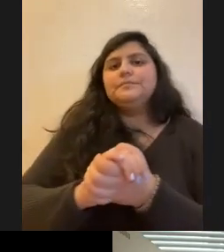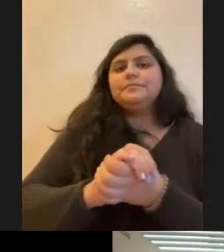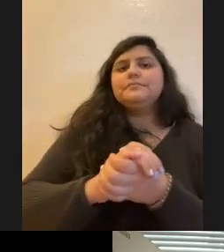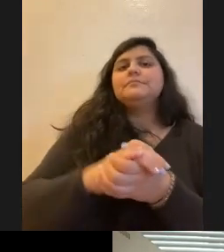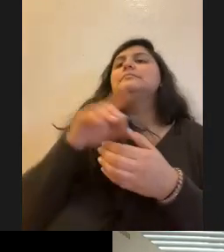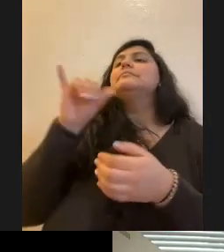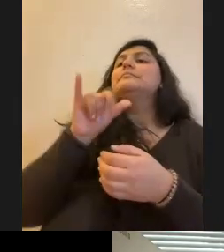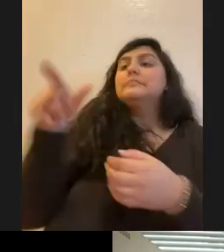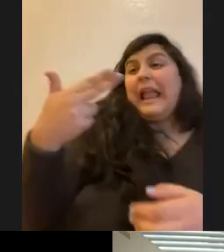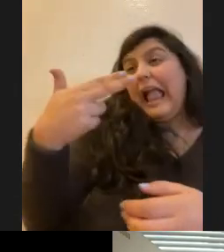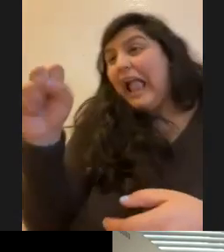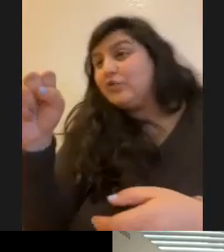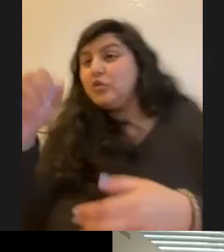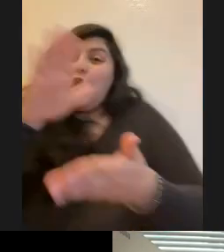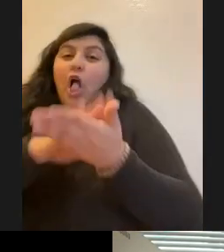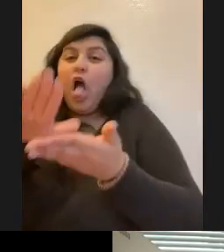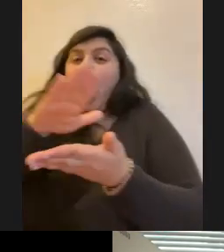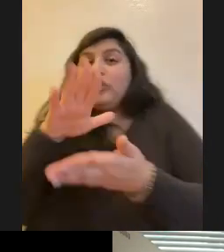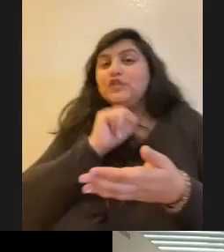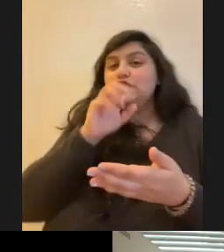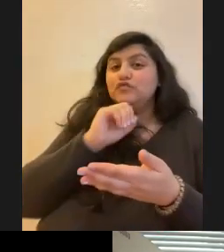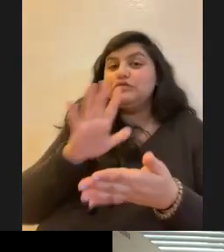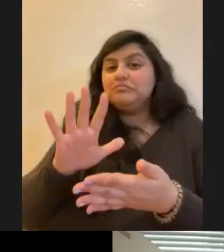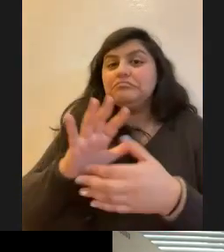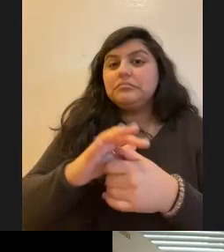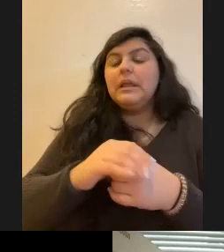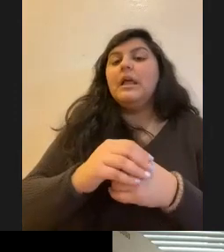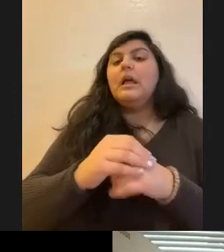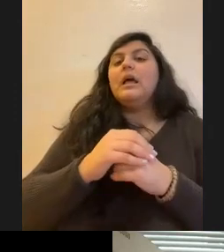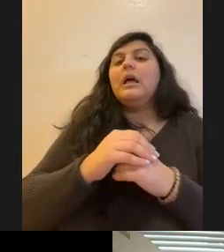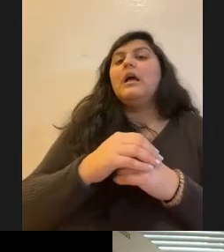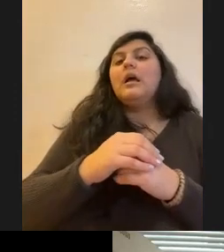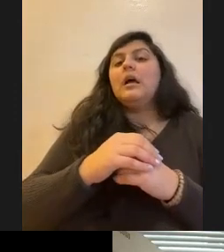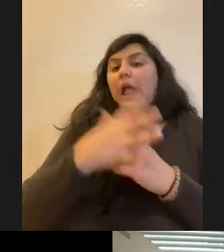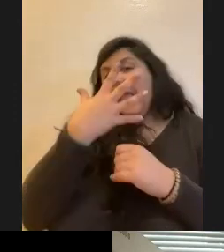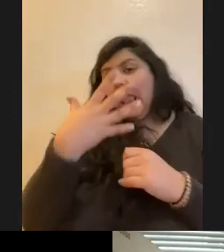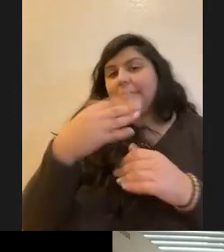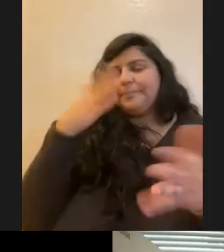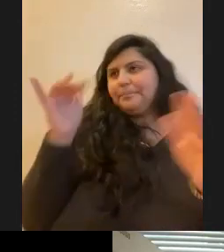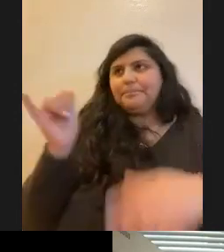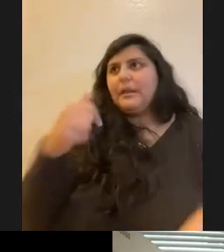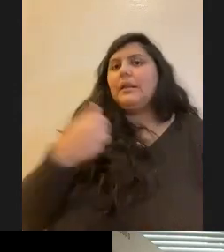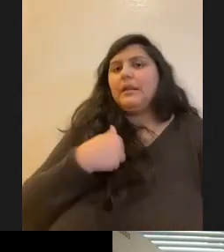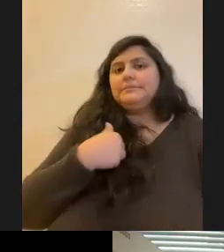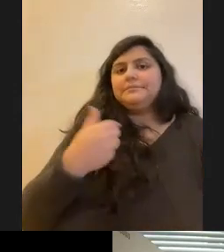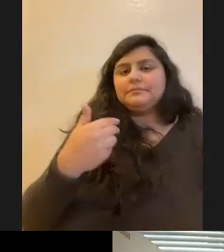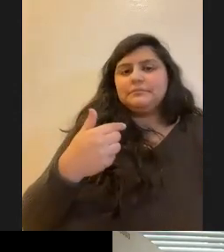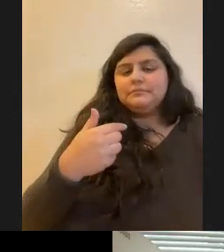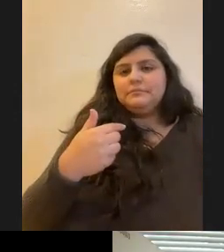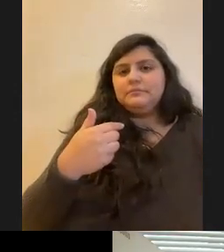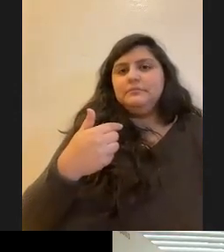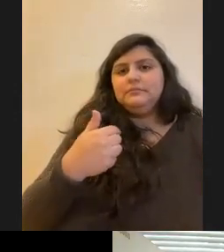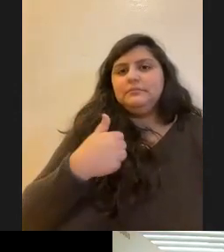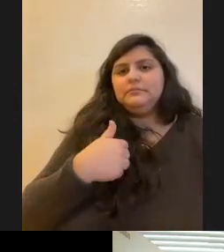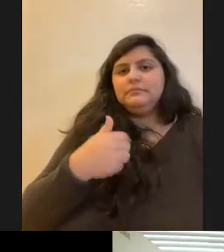high school, college age. Um, I in high so I did a lot of things. I've known I wanted to